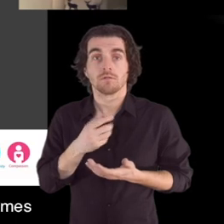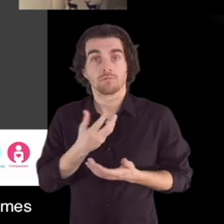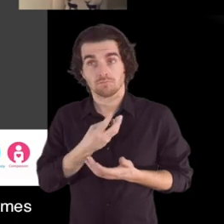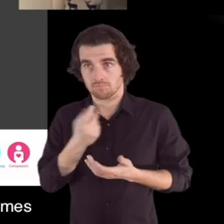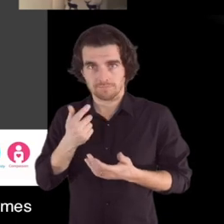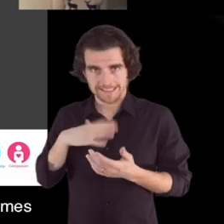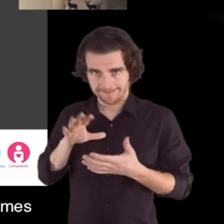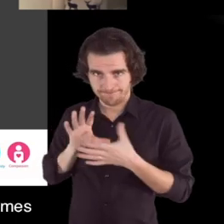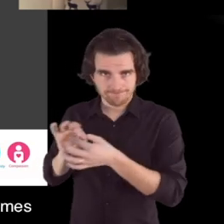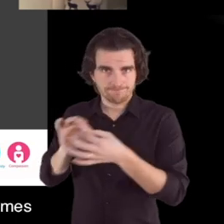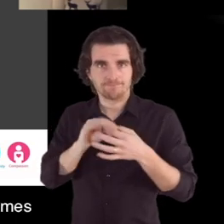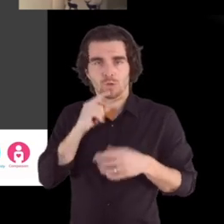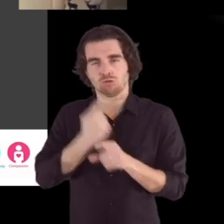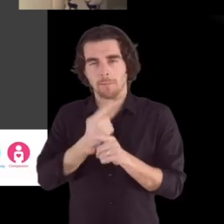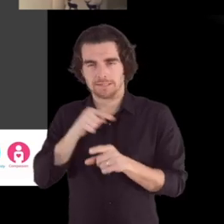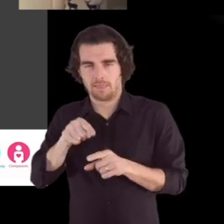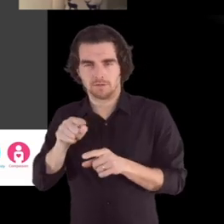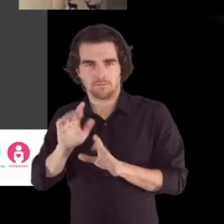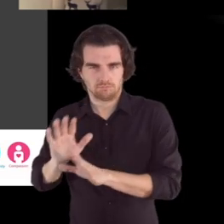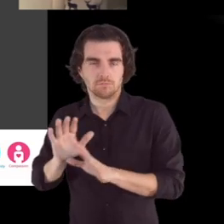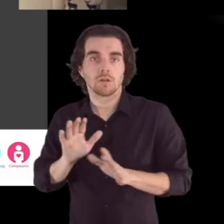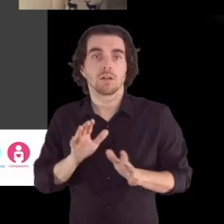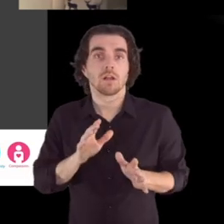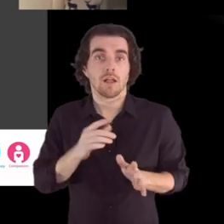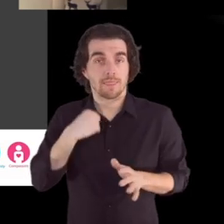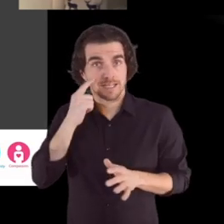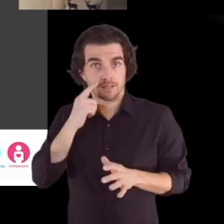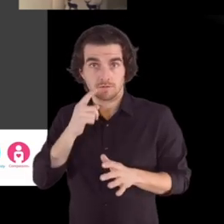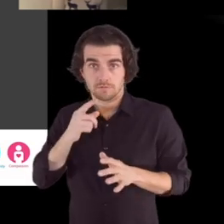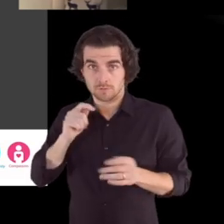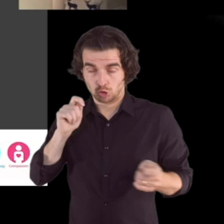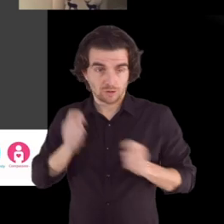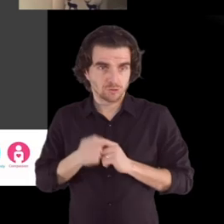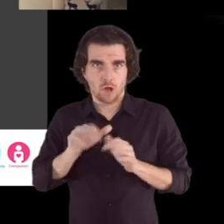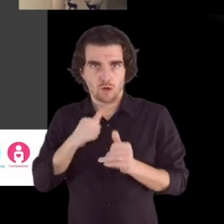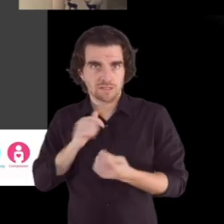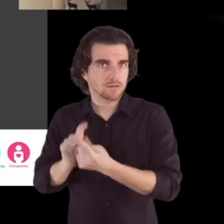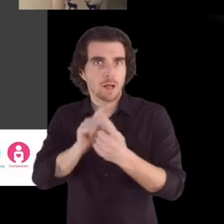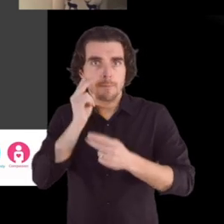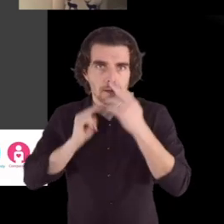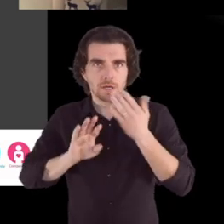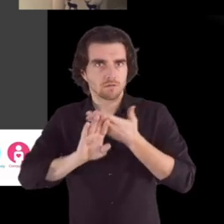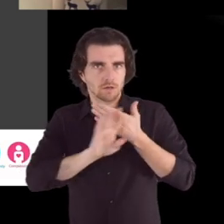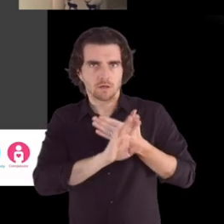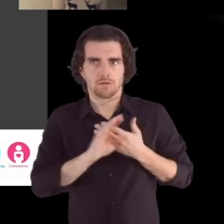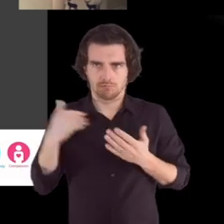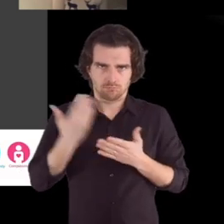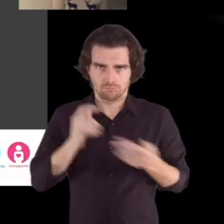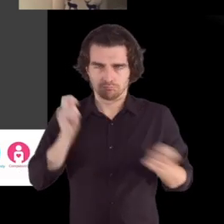different. I know we've mentioned it a good few times about connecting with others, and I'll be talking about it again in a couple of minutes. But I think with societal change and these restrictions that we've all